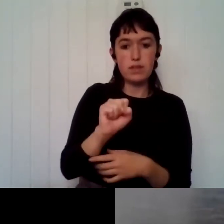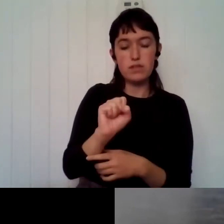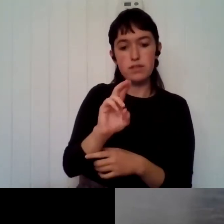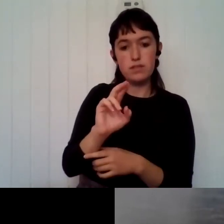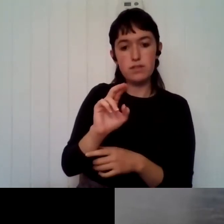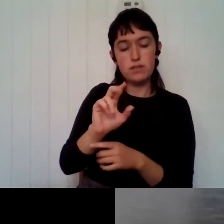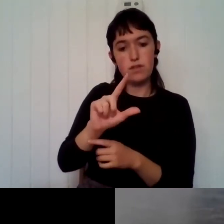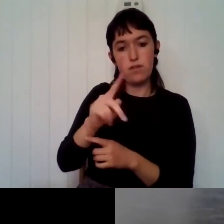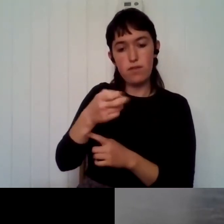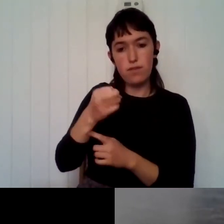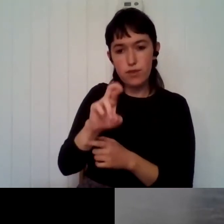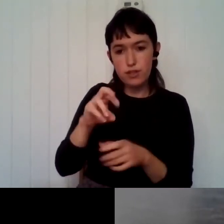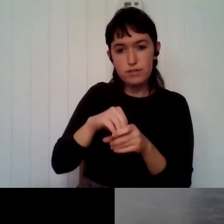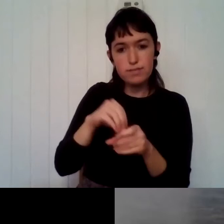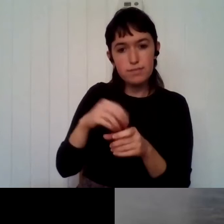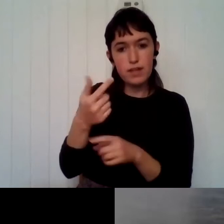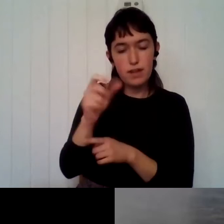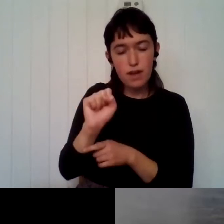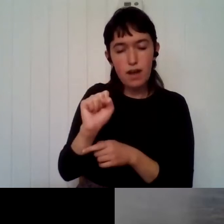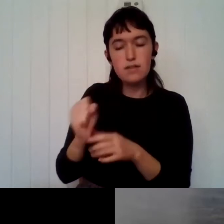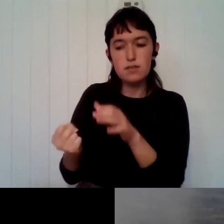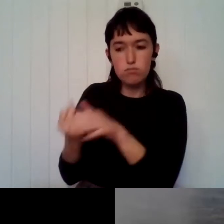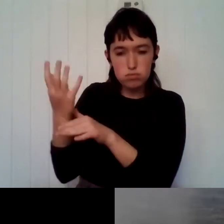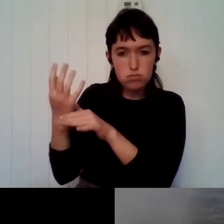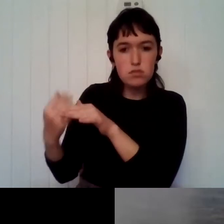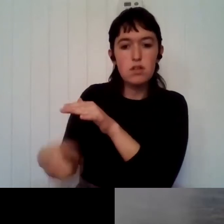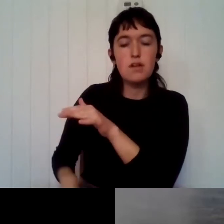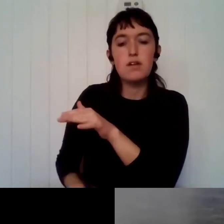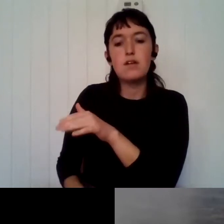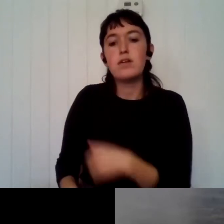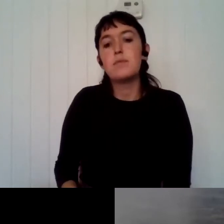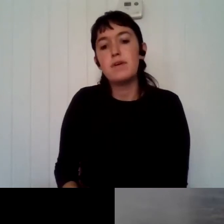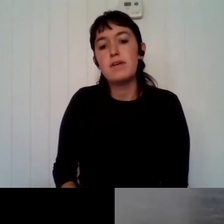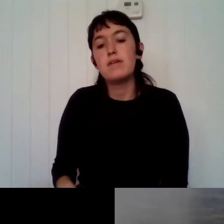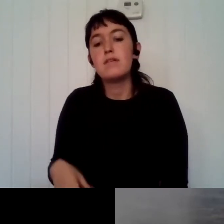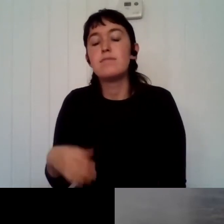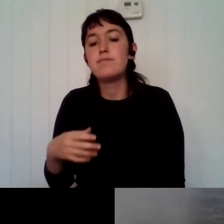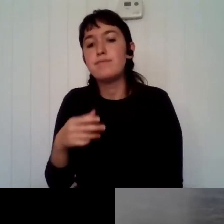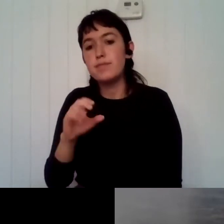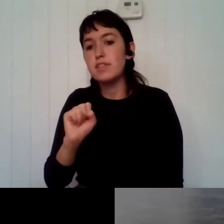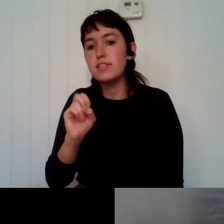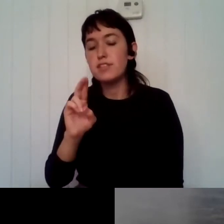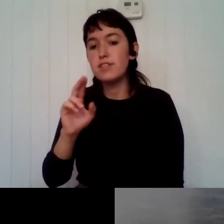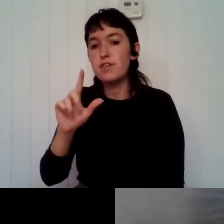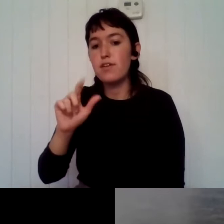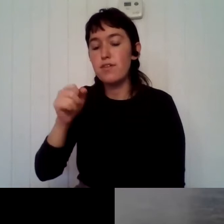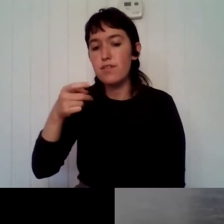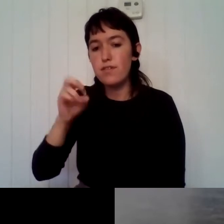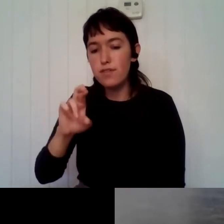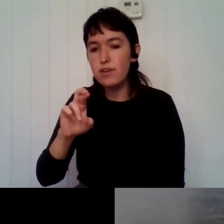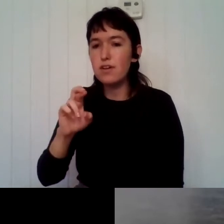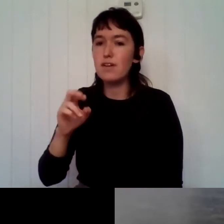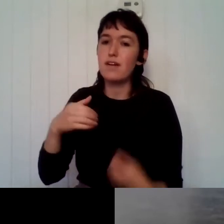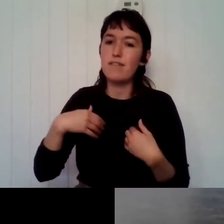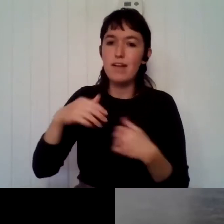chlorhydric acid, stuff like that. But it's usually some sort of product of sulfur that always, it's a little bit acidic, it